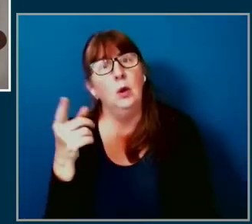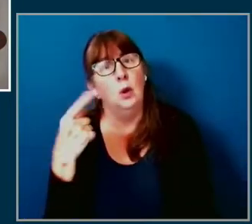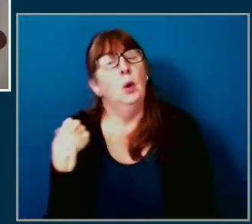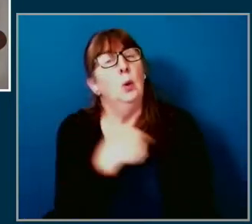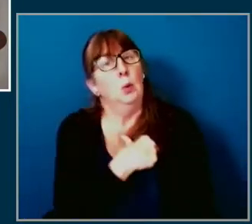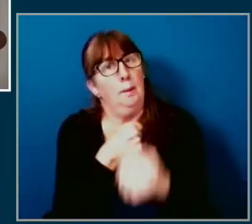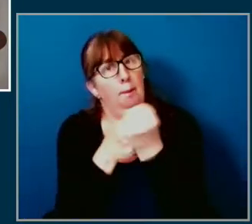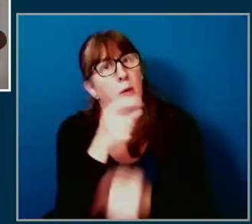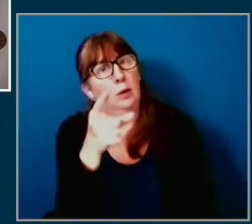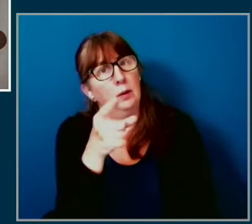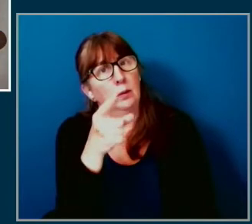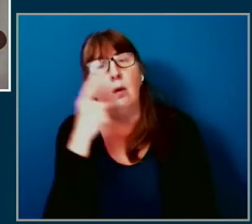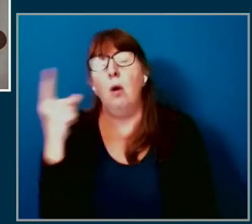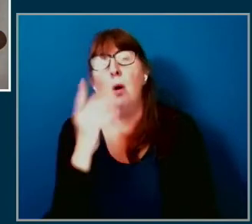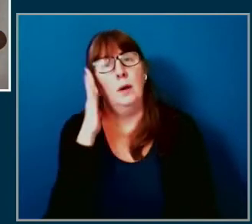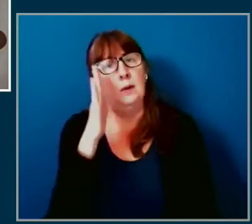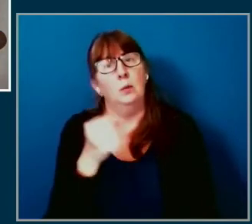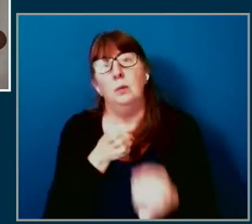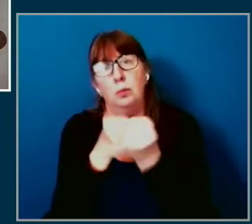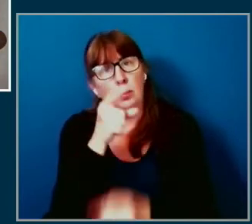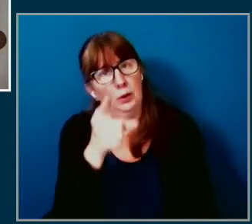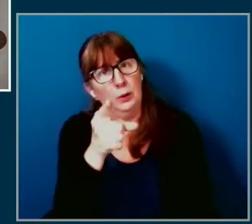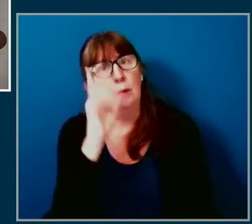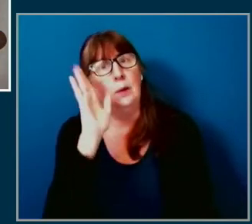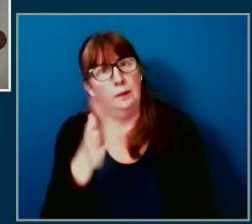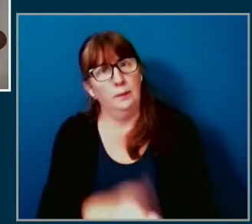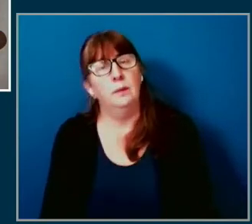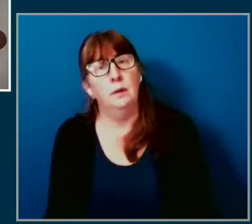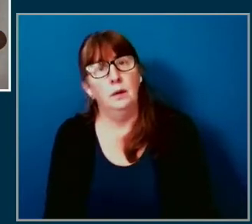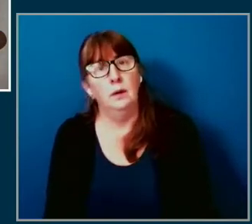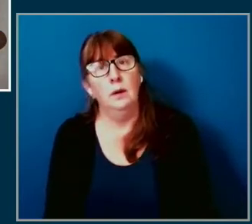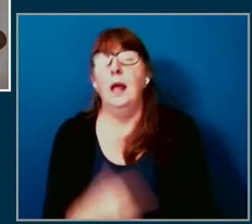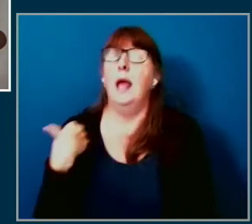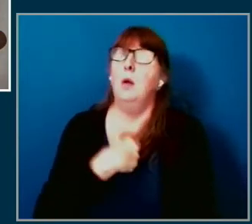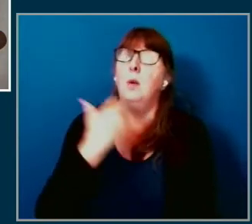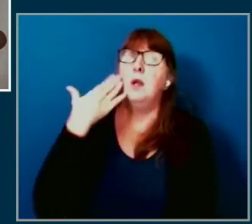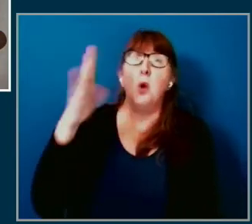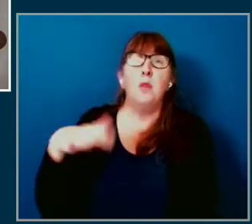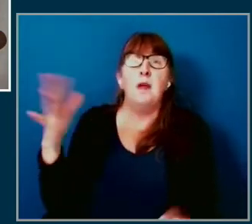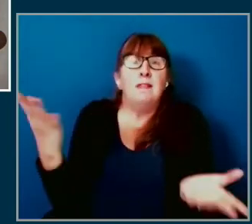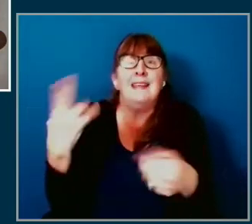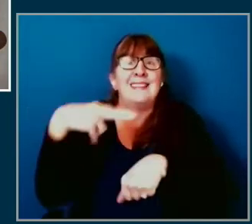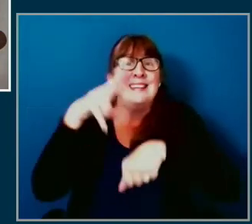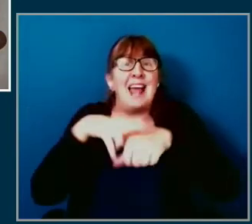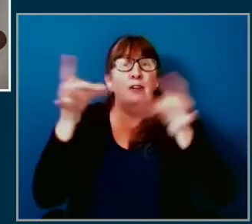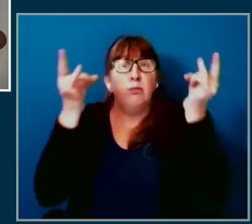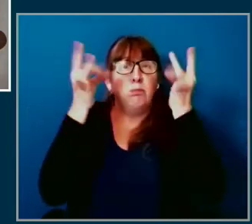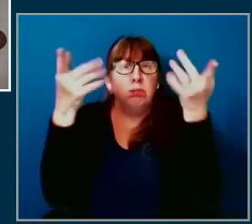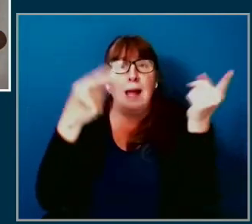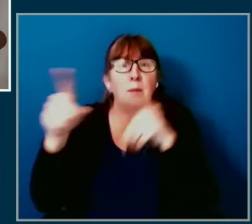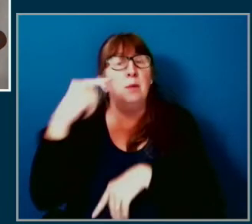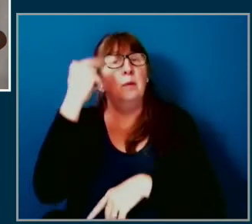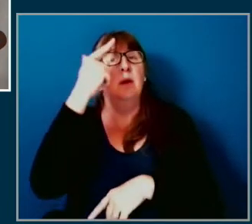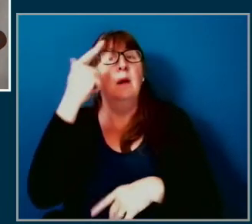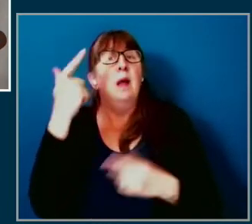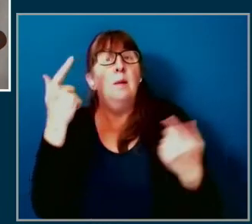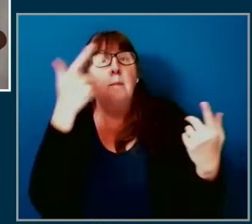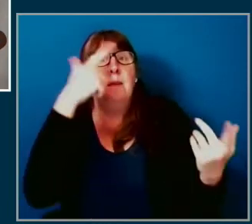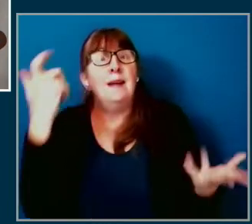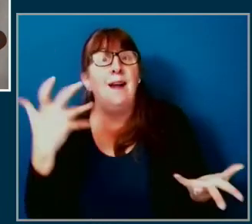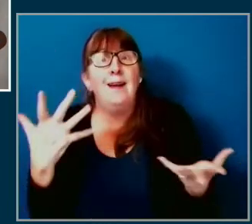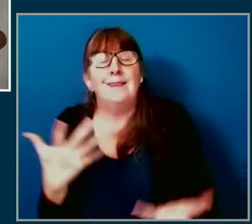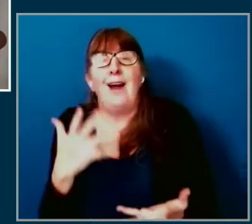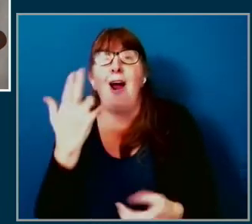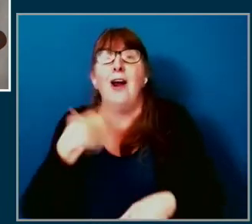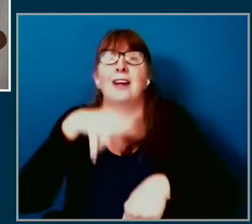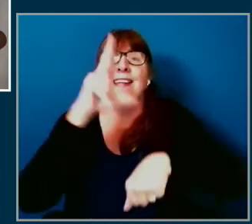I will always have yours. And we all know that these natural disasters are occurring because we've neglected our natural resources for far